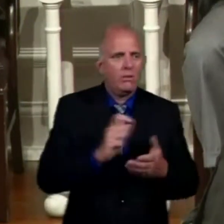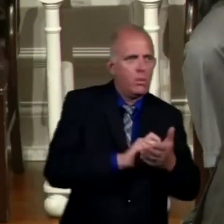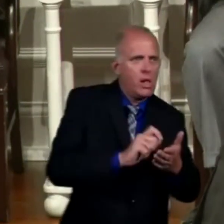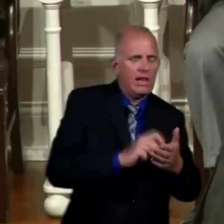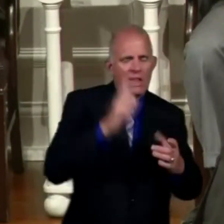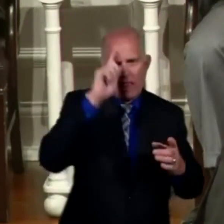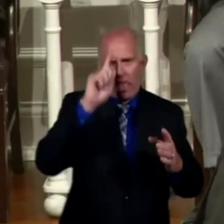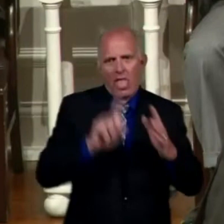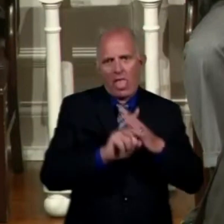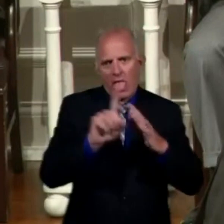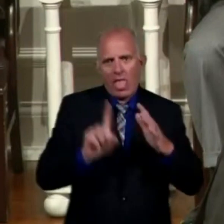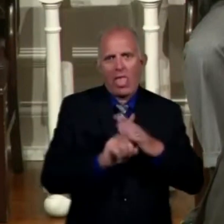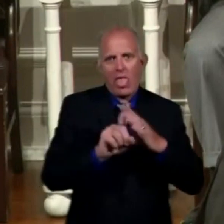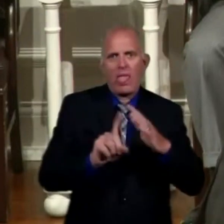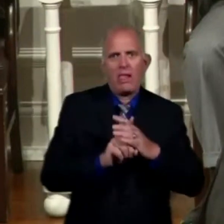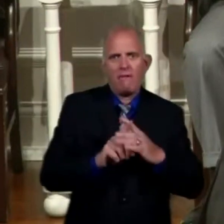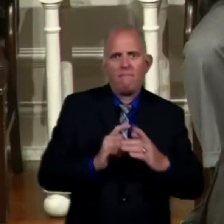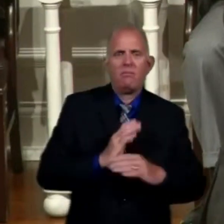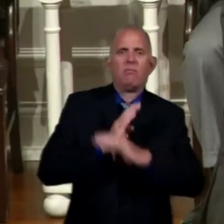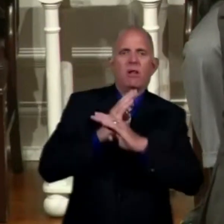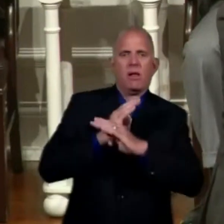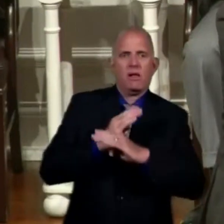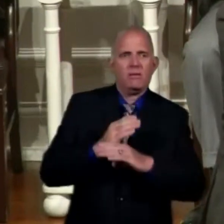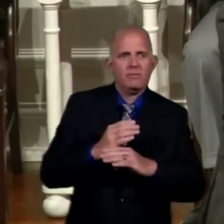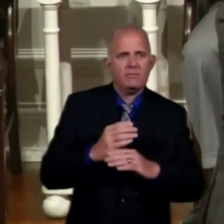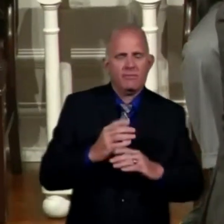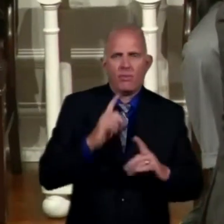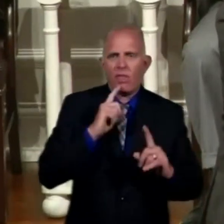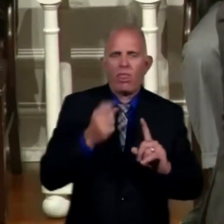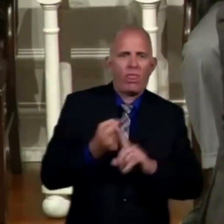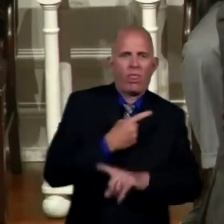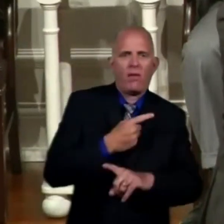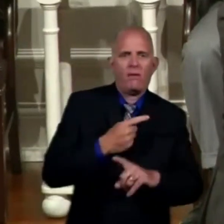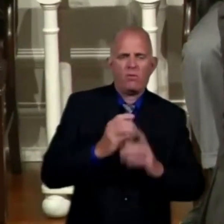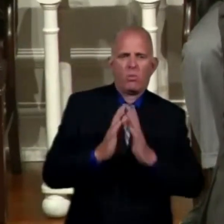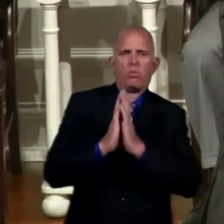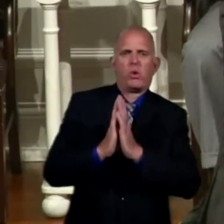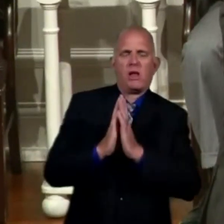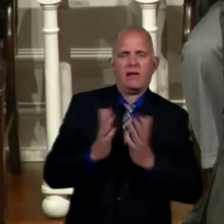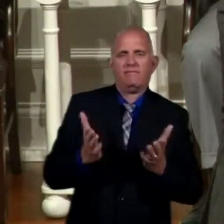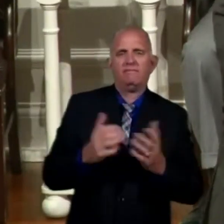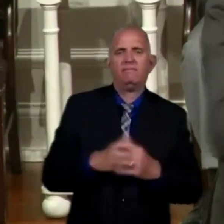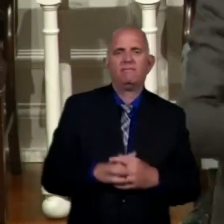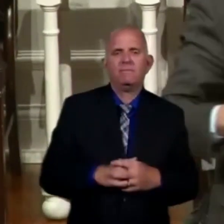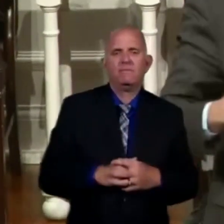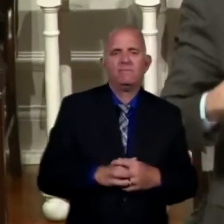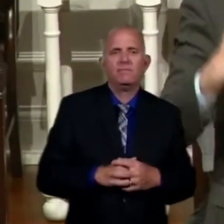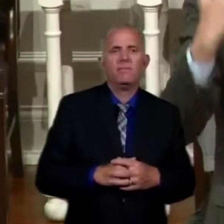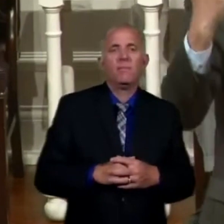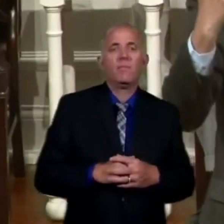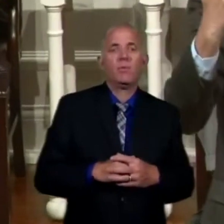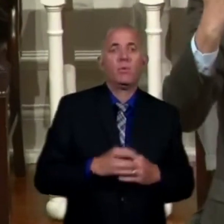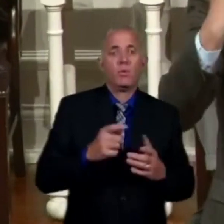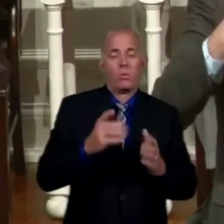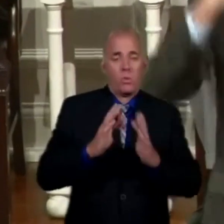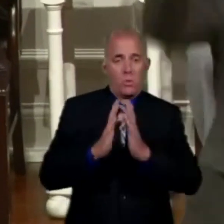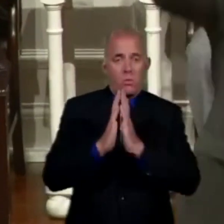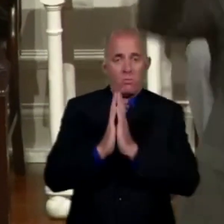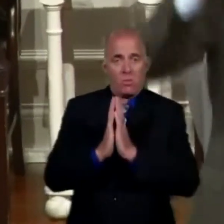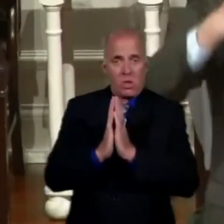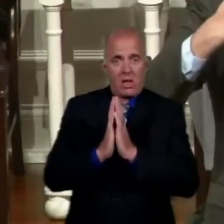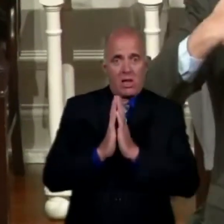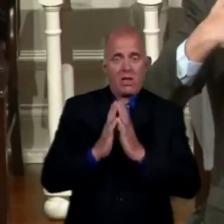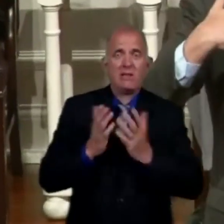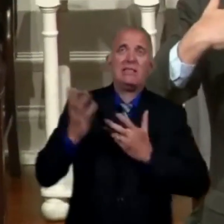I got to visit that person. Anything to get me out of prayer. Because in prayer, it's not a one-way street, it's a